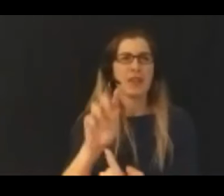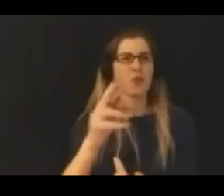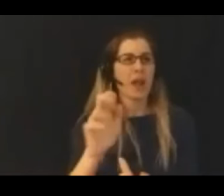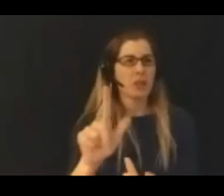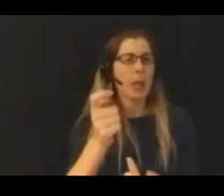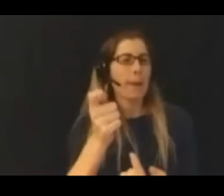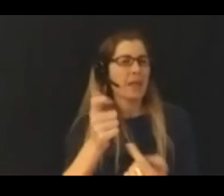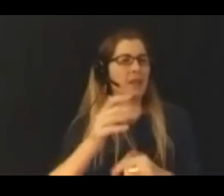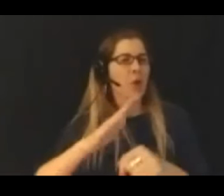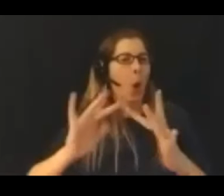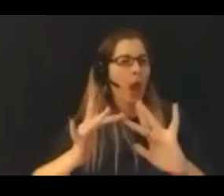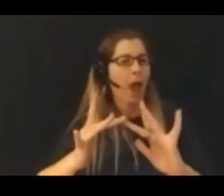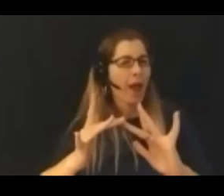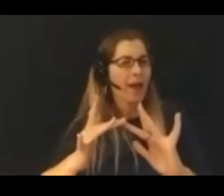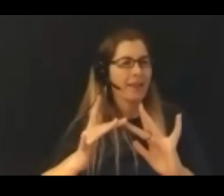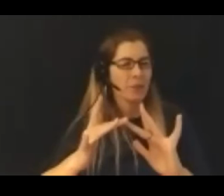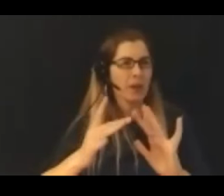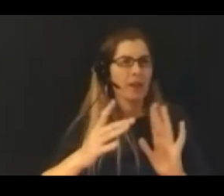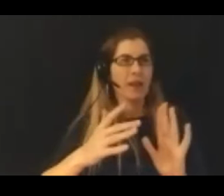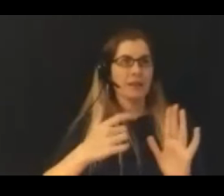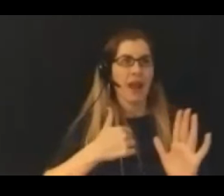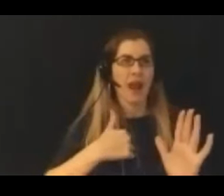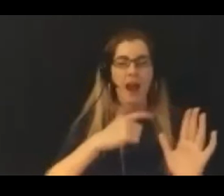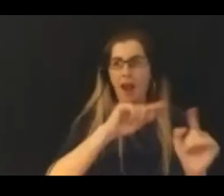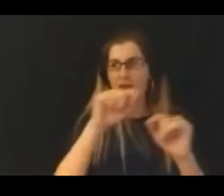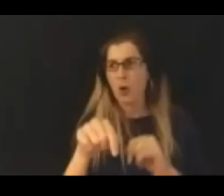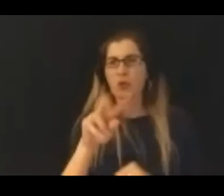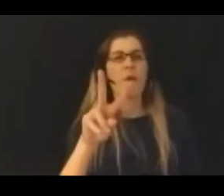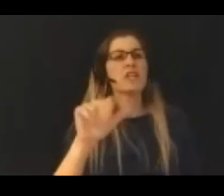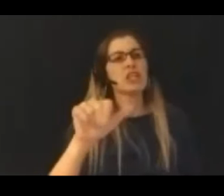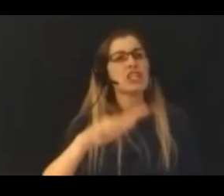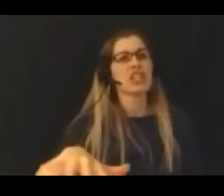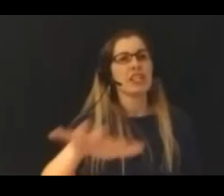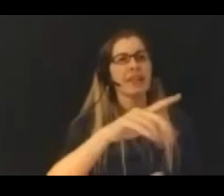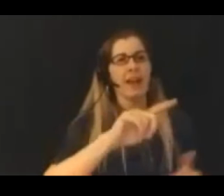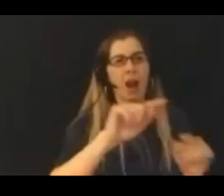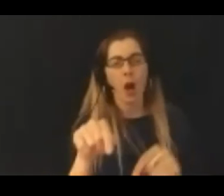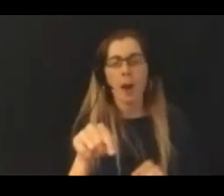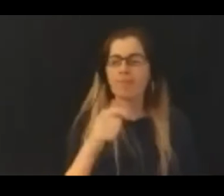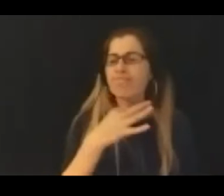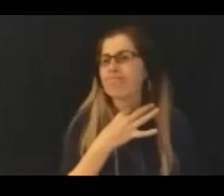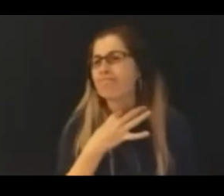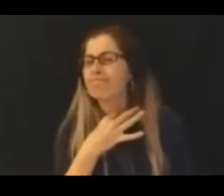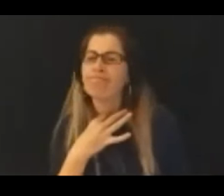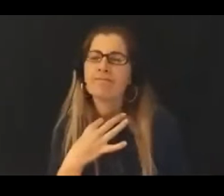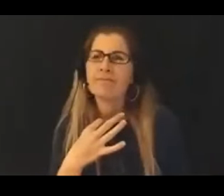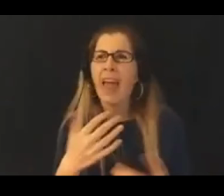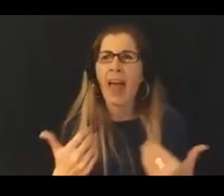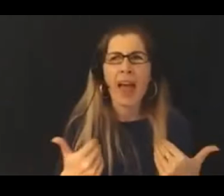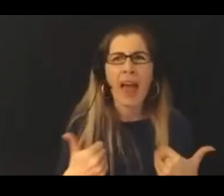as I was realizing I was coming down to this Virginia area. And so I wanted to see what kind of dance things were happening